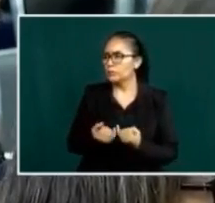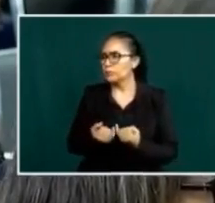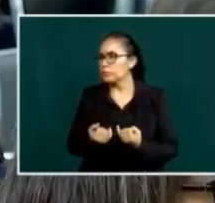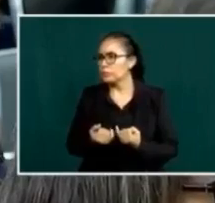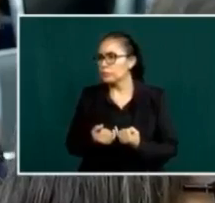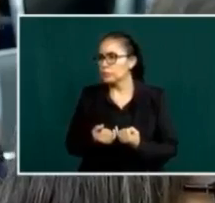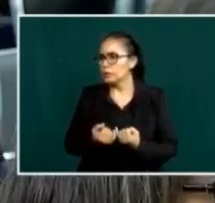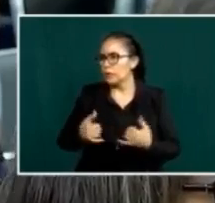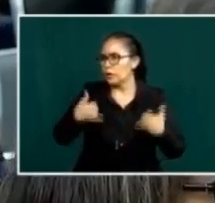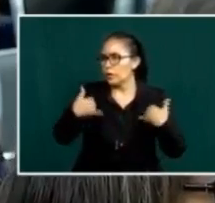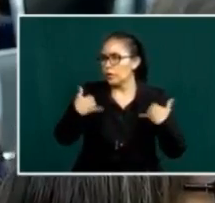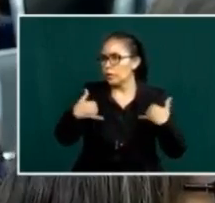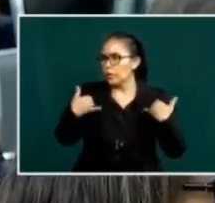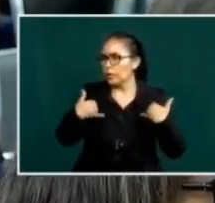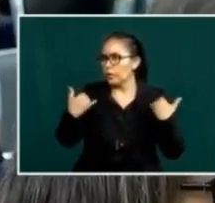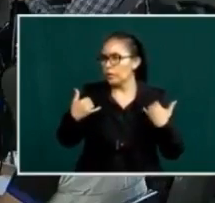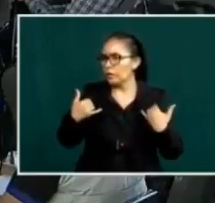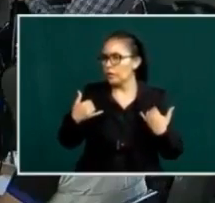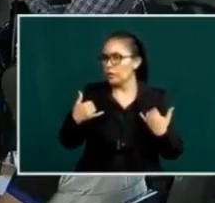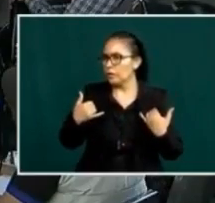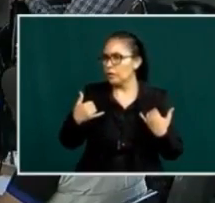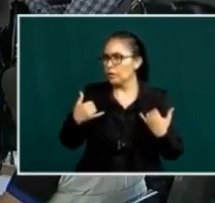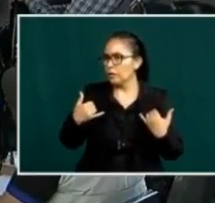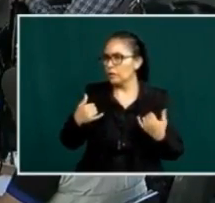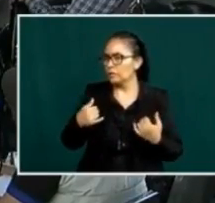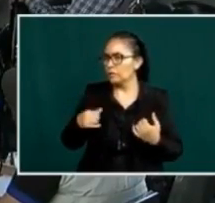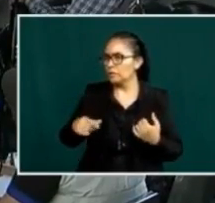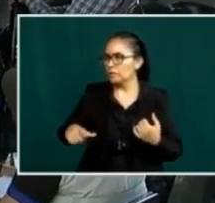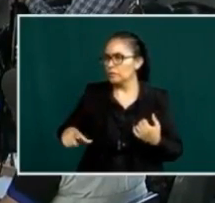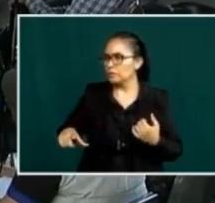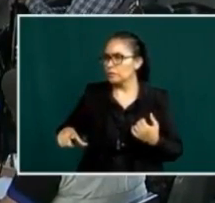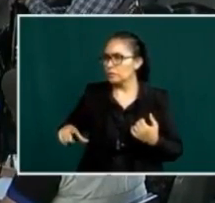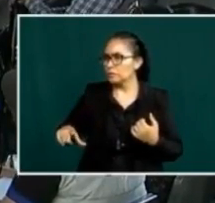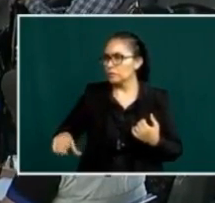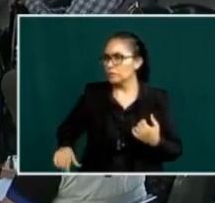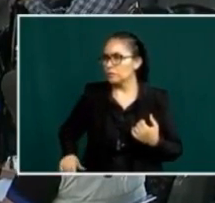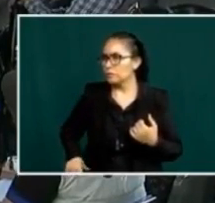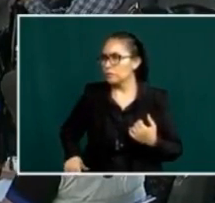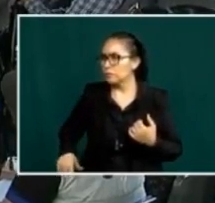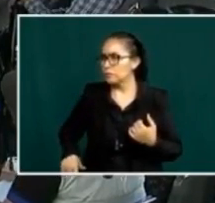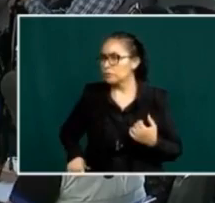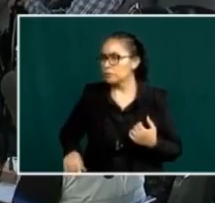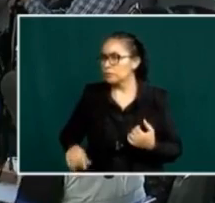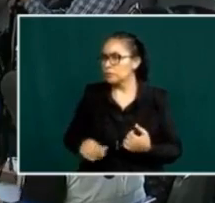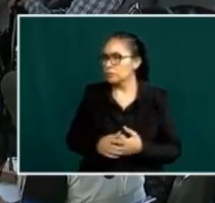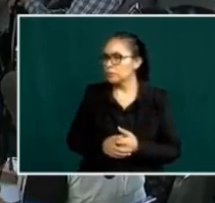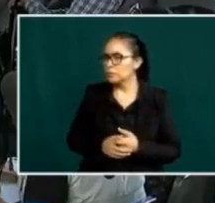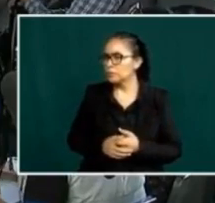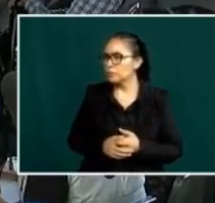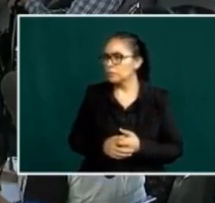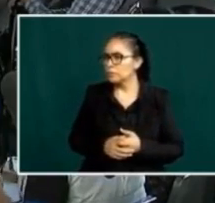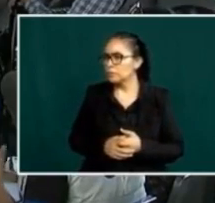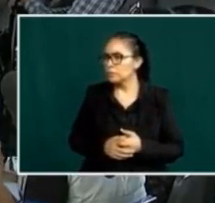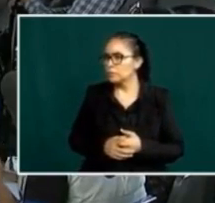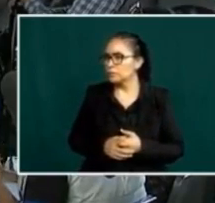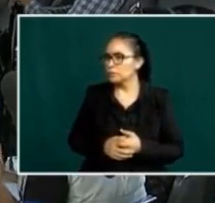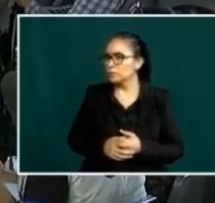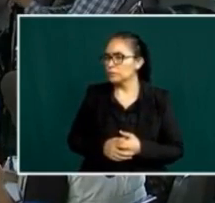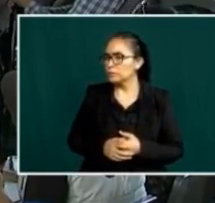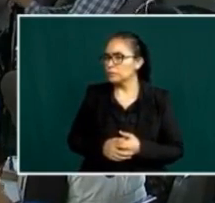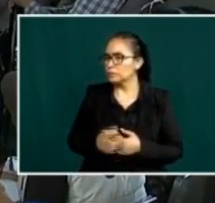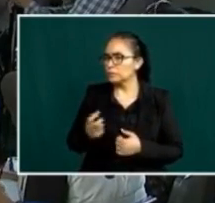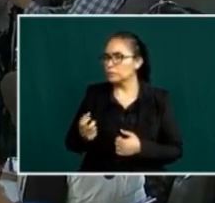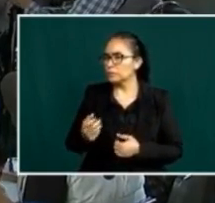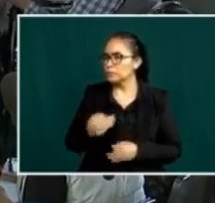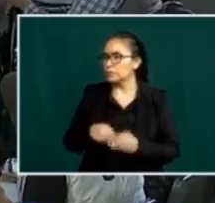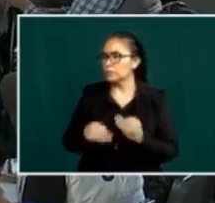24-year-old man that came to you and directed at the government, and what resulted was his